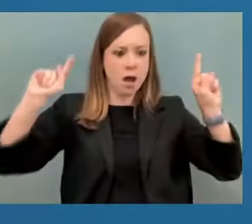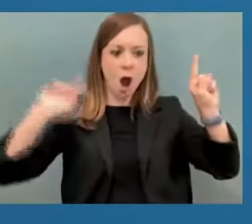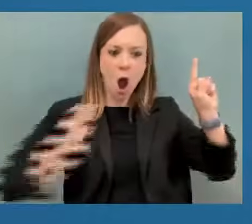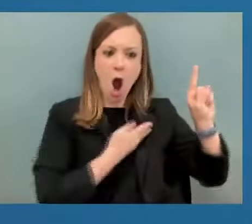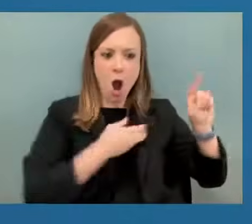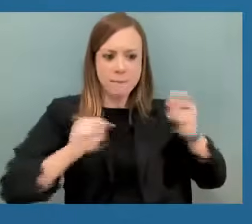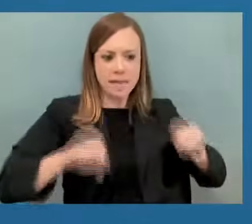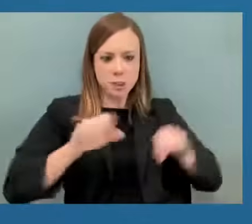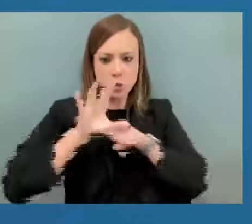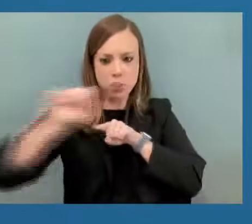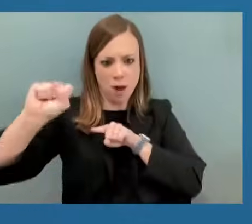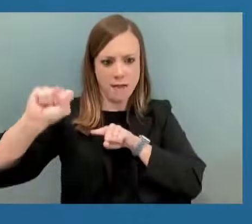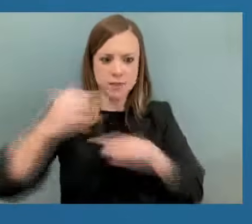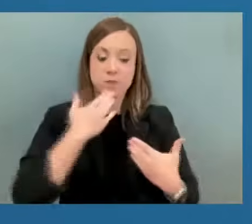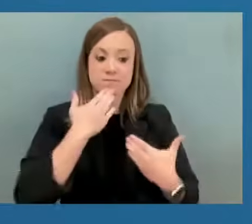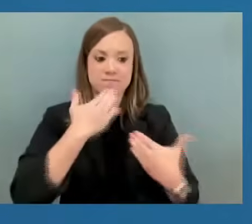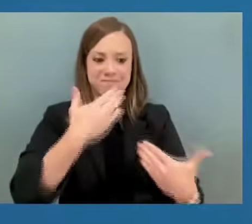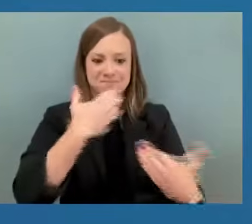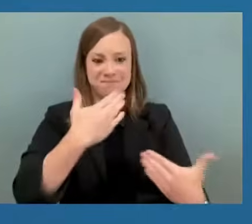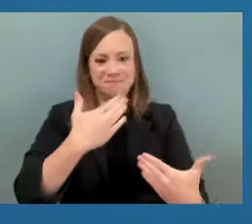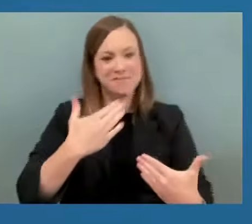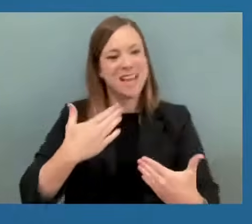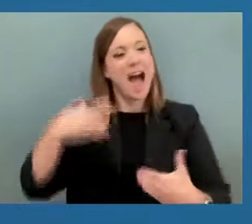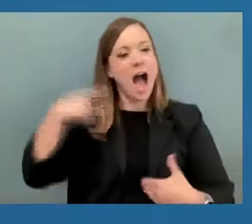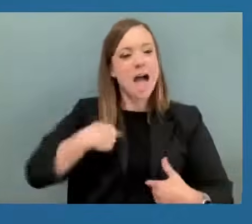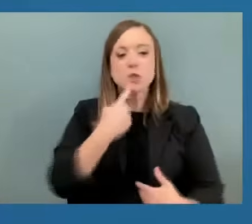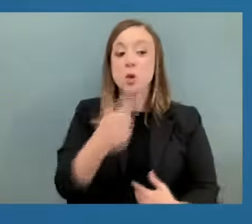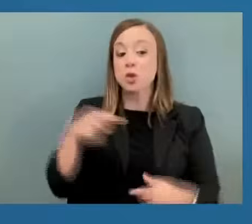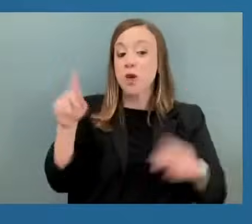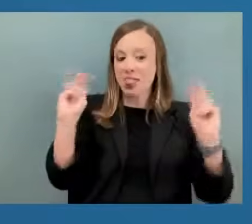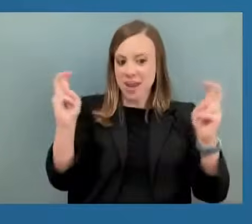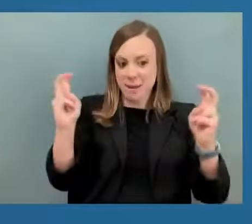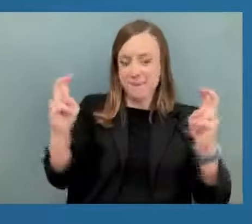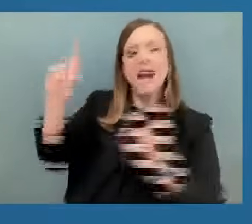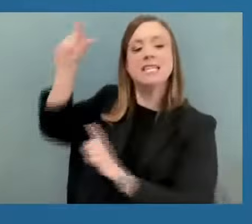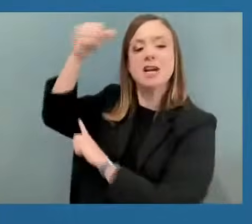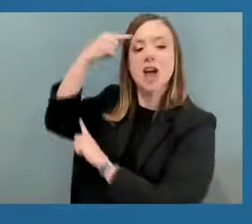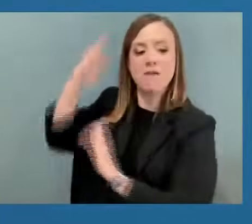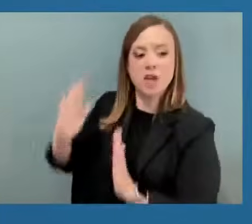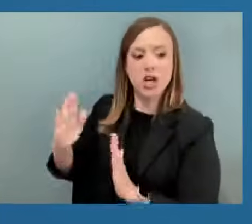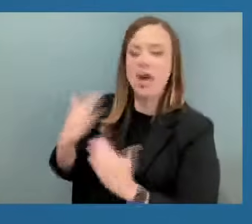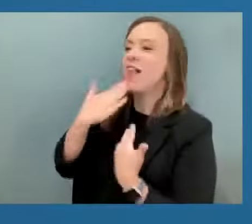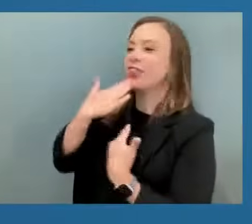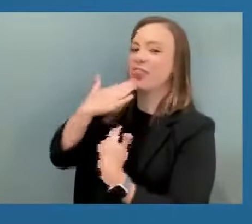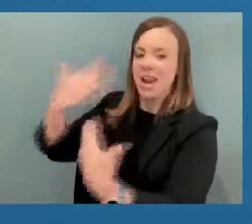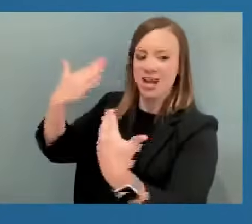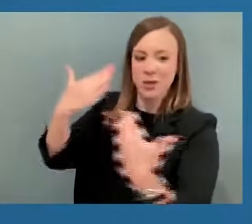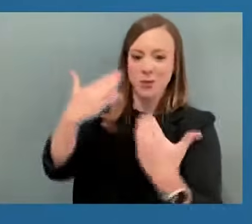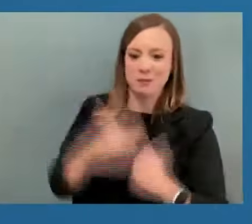So one last time, I told you there was a theme. Governor, thank you.